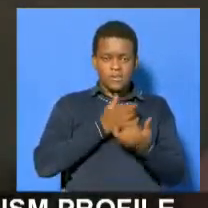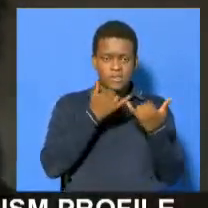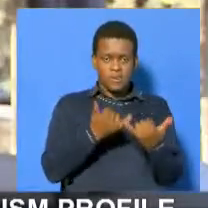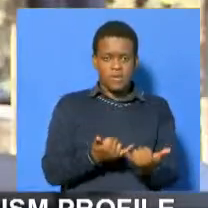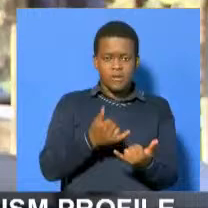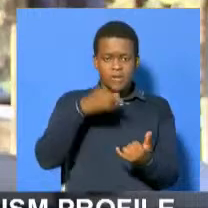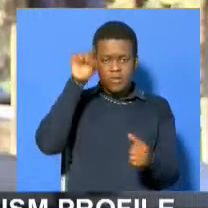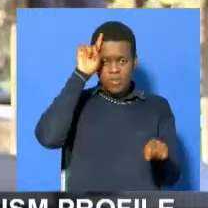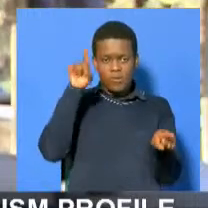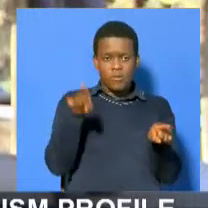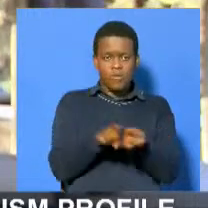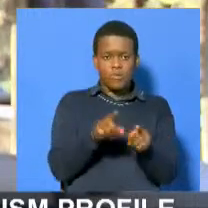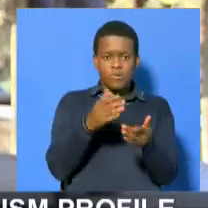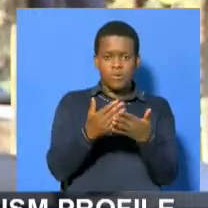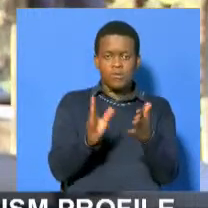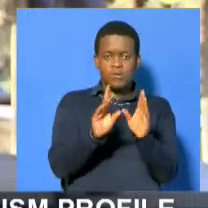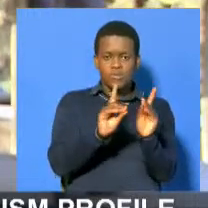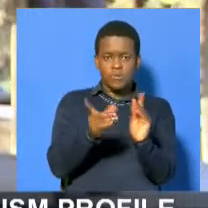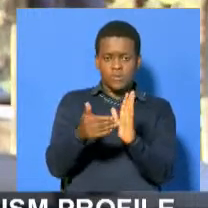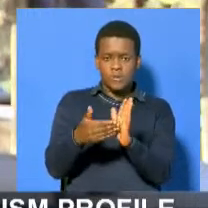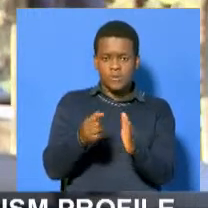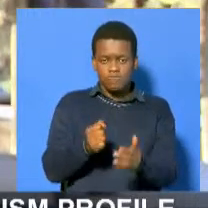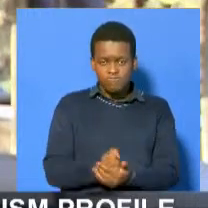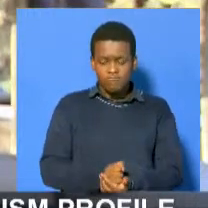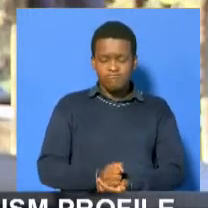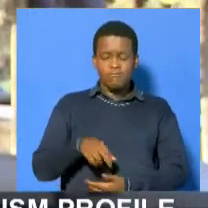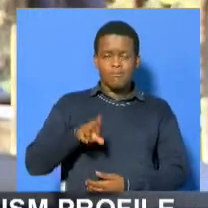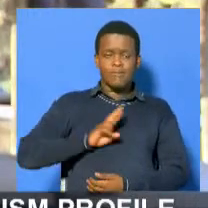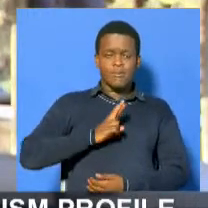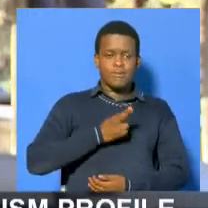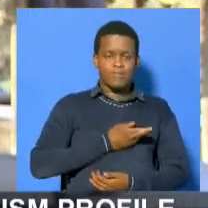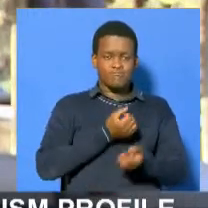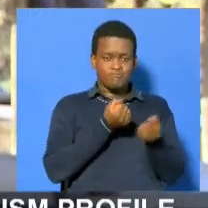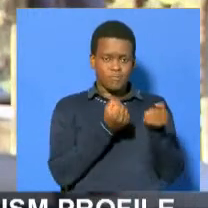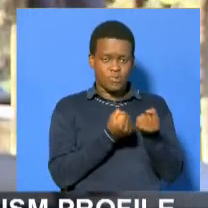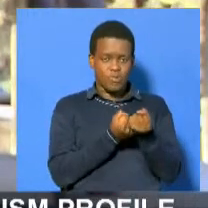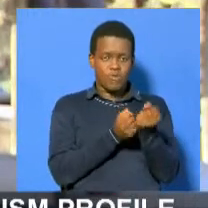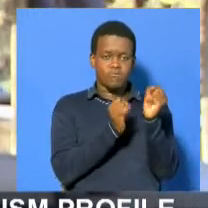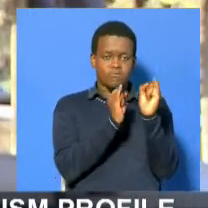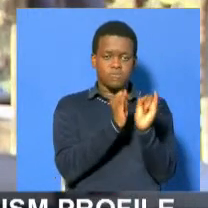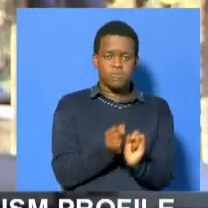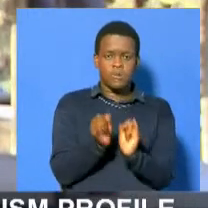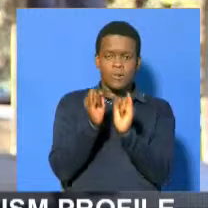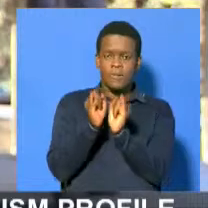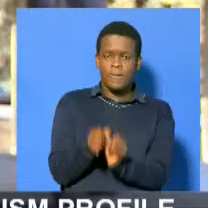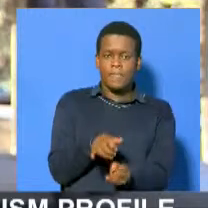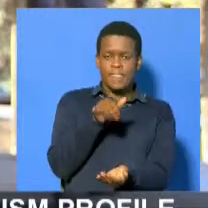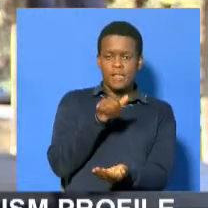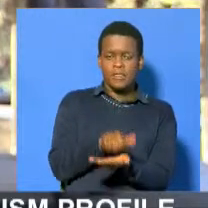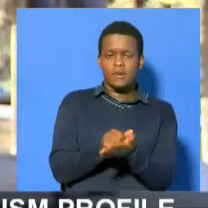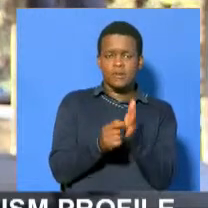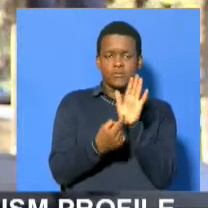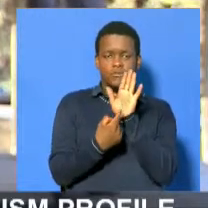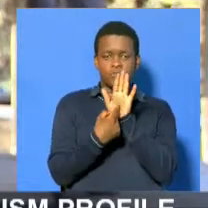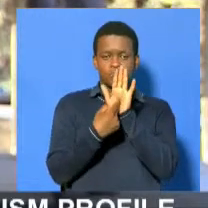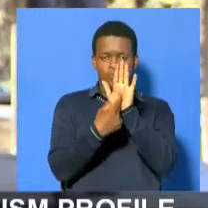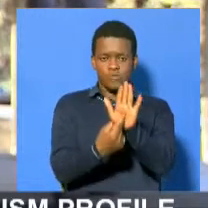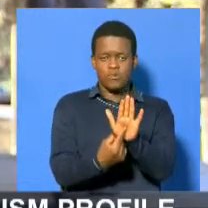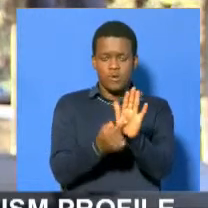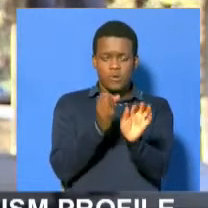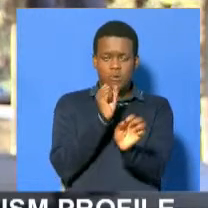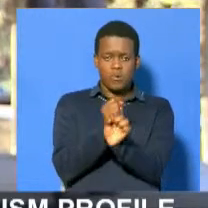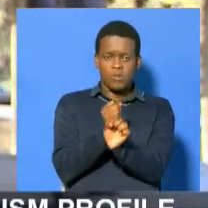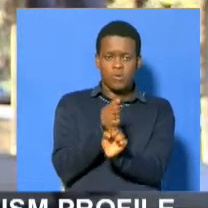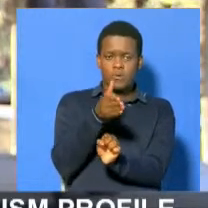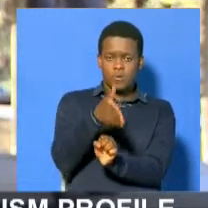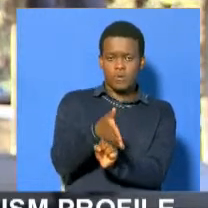as a whole. We wholeheartedly support any individual that shows and or exhibits the